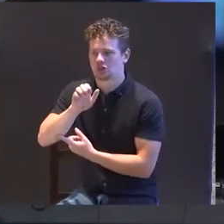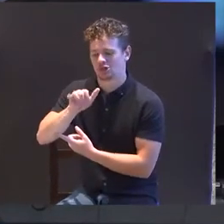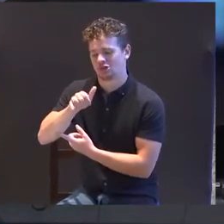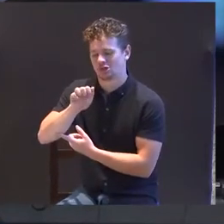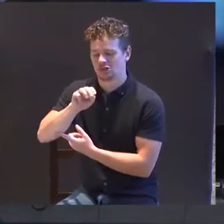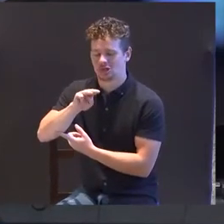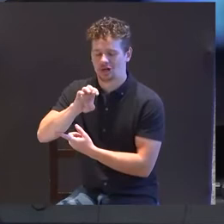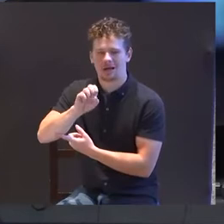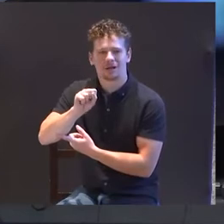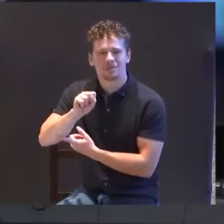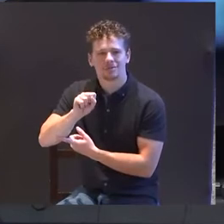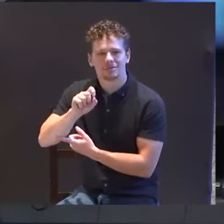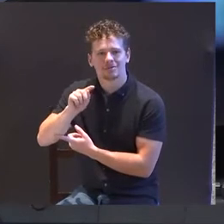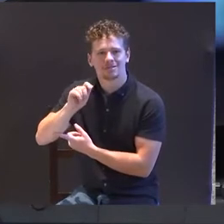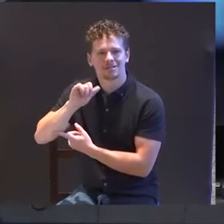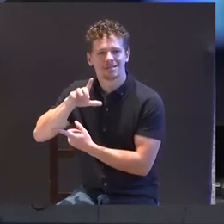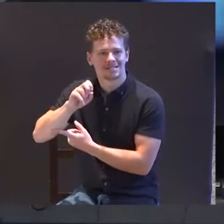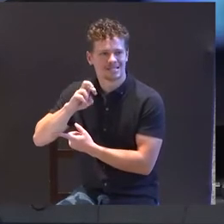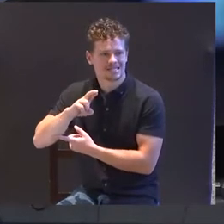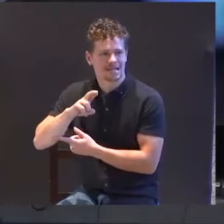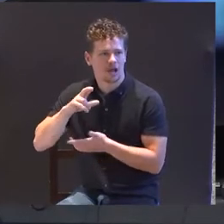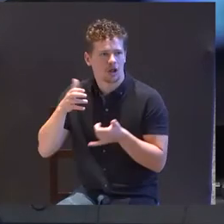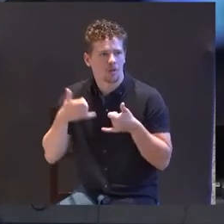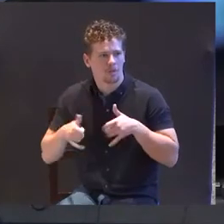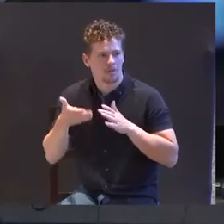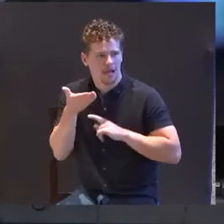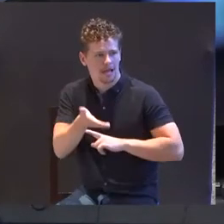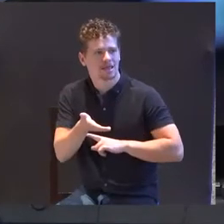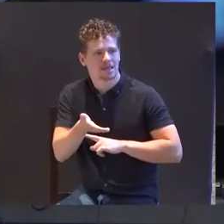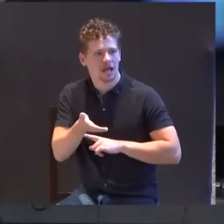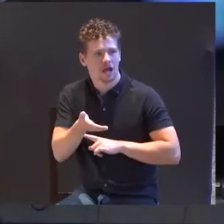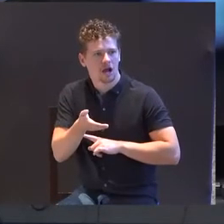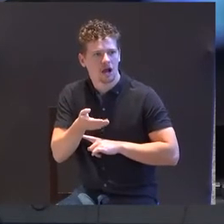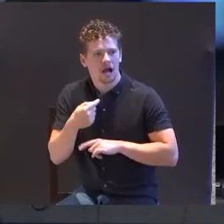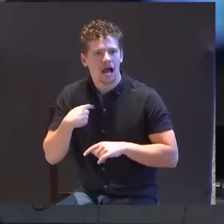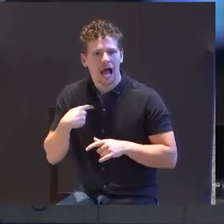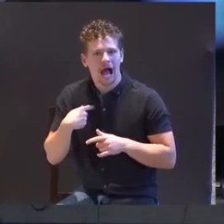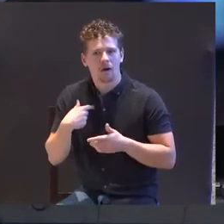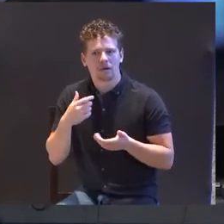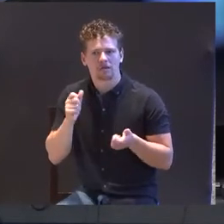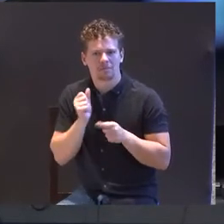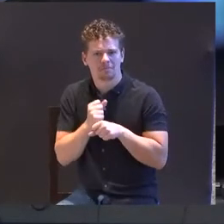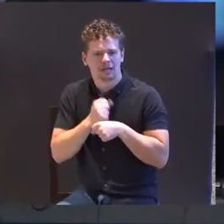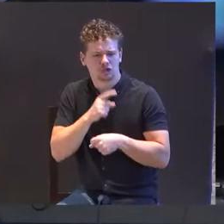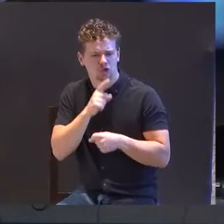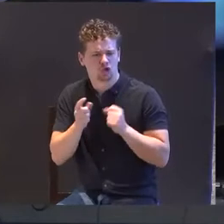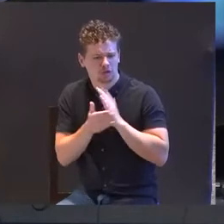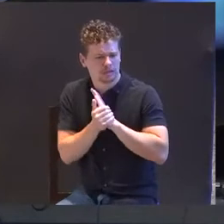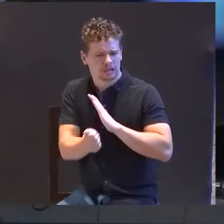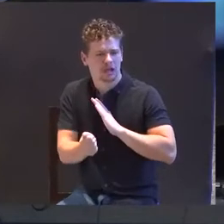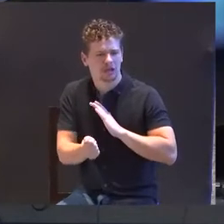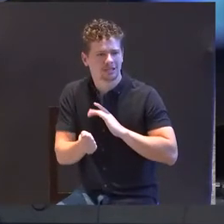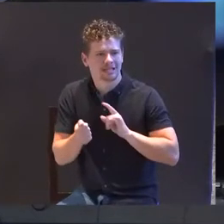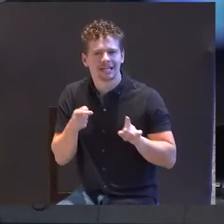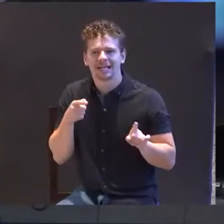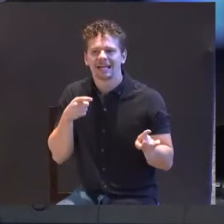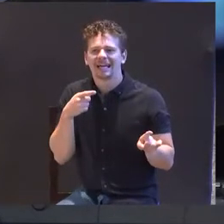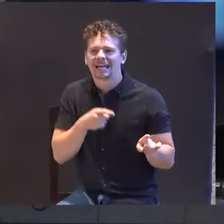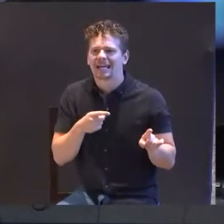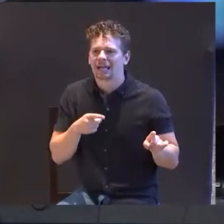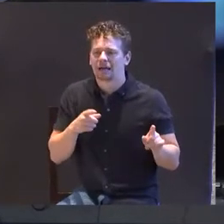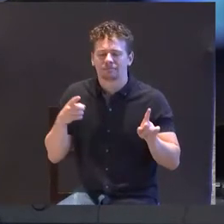like, watch what I was doing. It was early on. And I turned, and there he was walking in. And he had, like, a fishing hat on, like my dad would